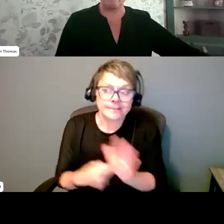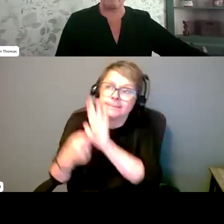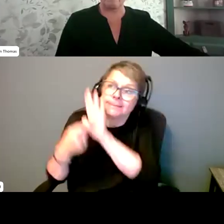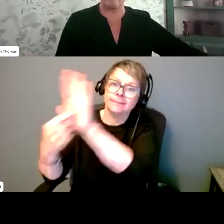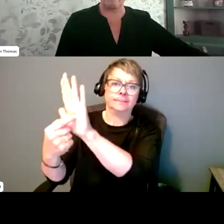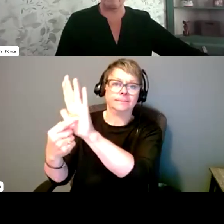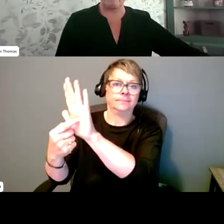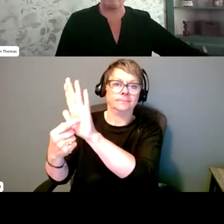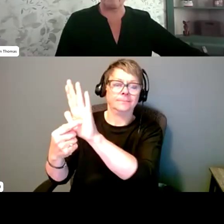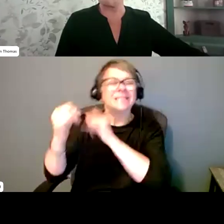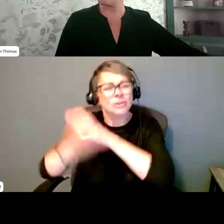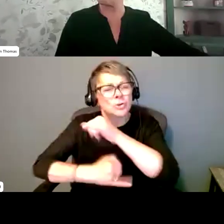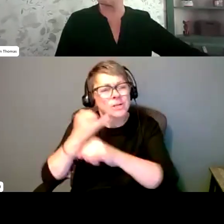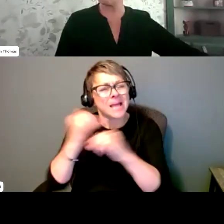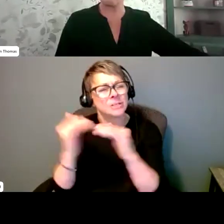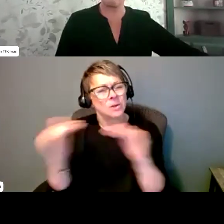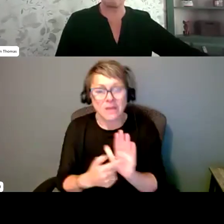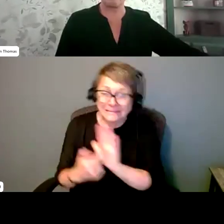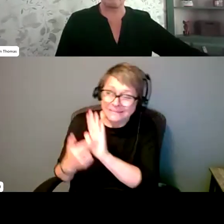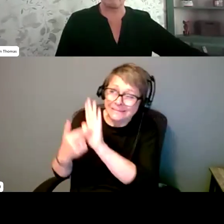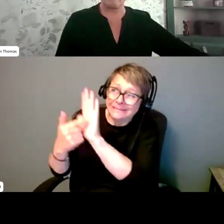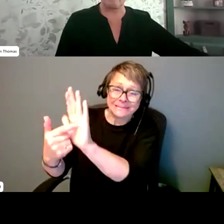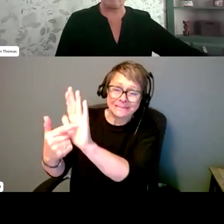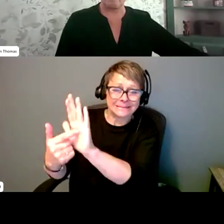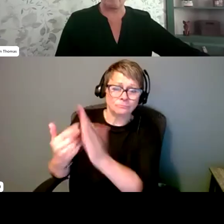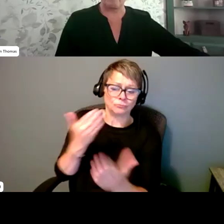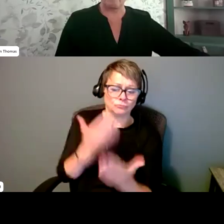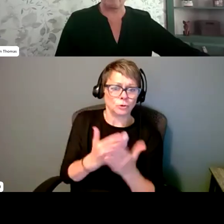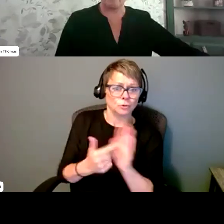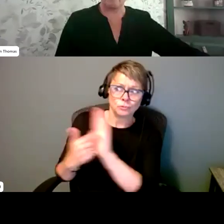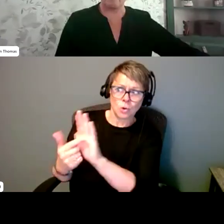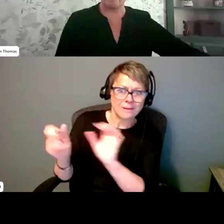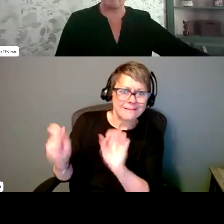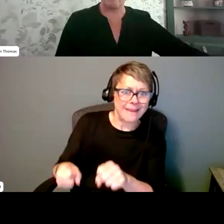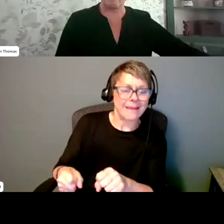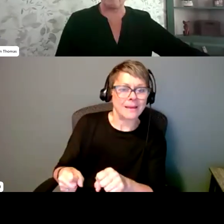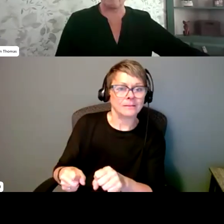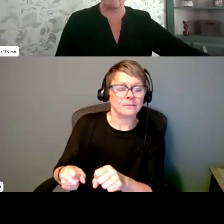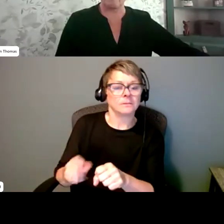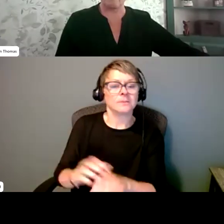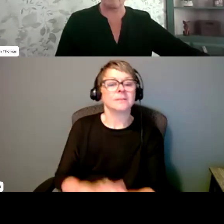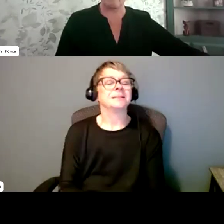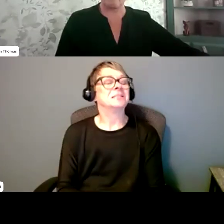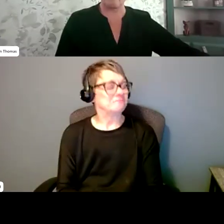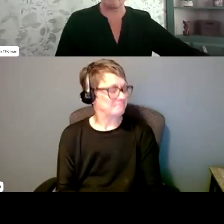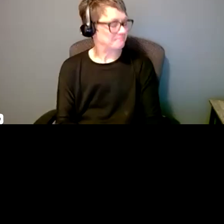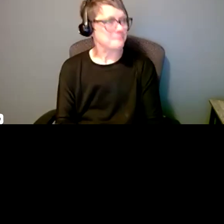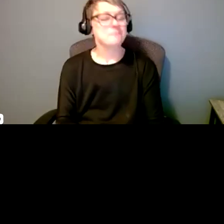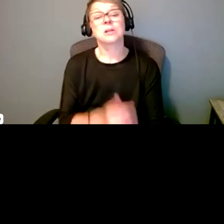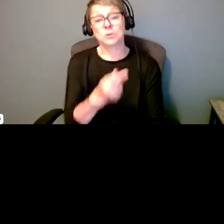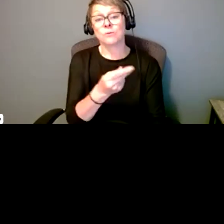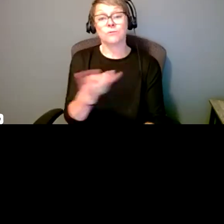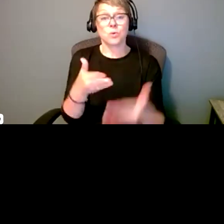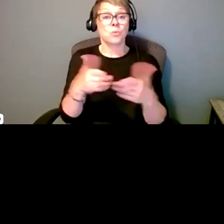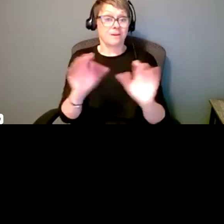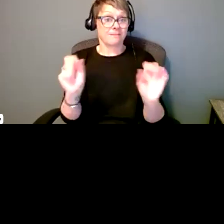at the international level, so we can get that incorporated meaningfully? That is, there's a couple of